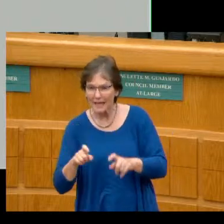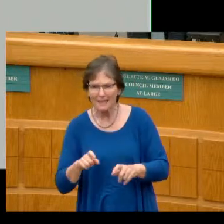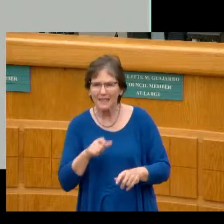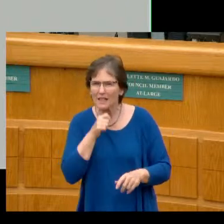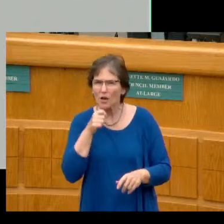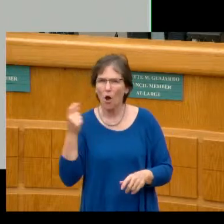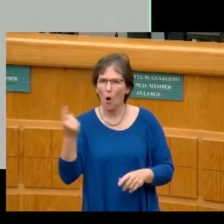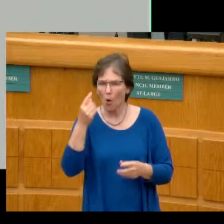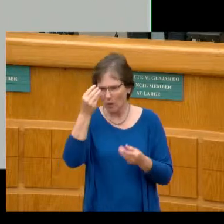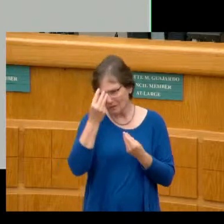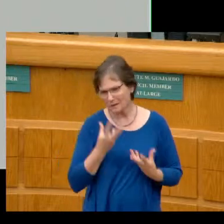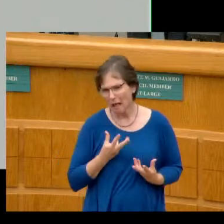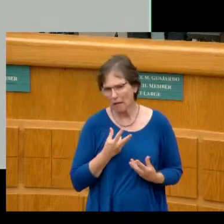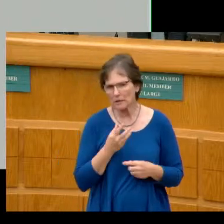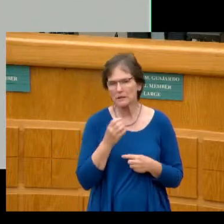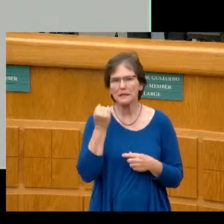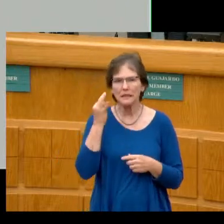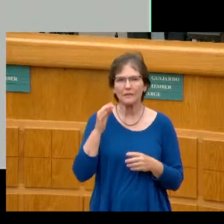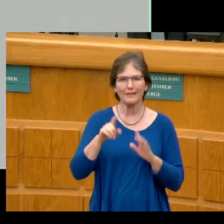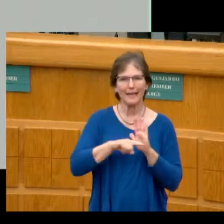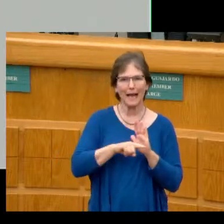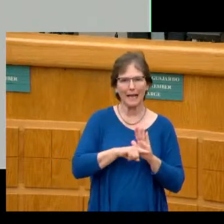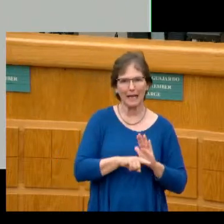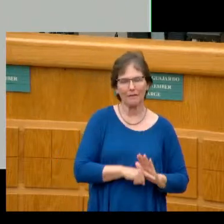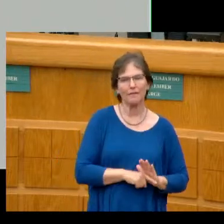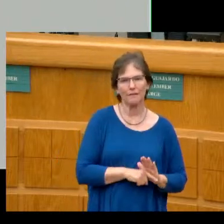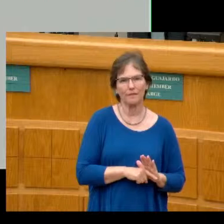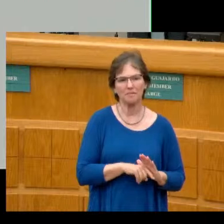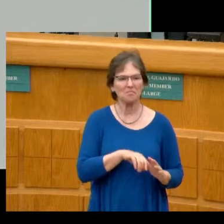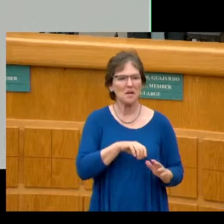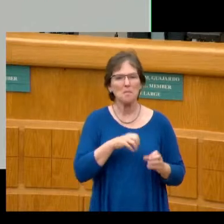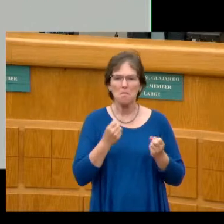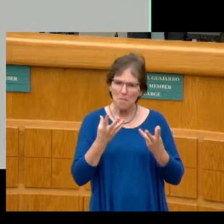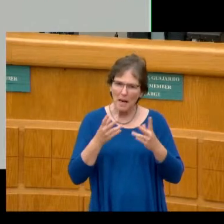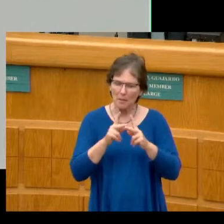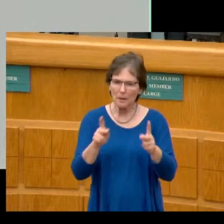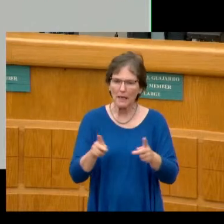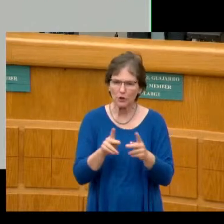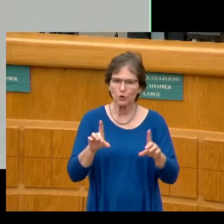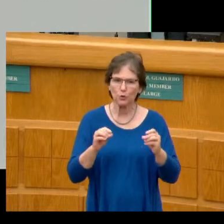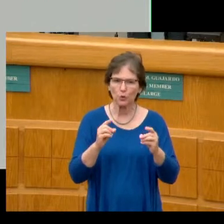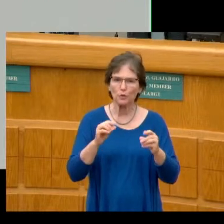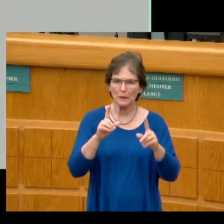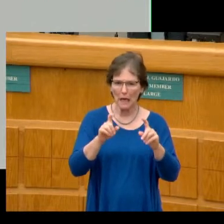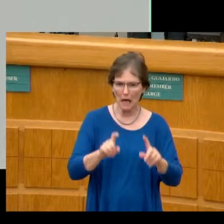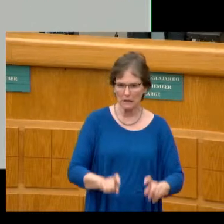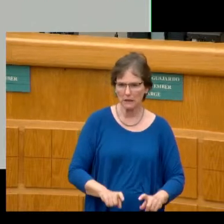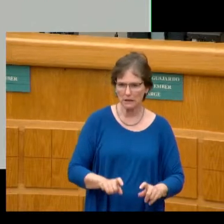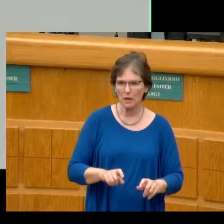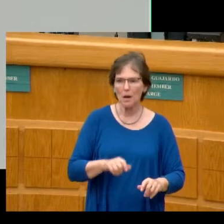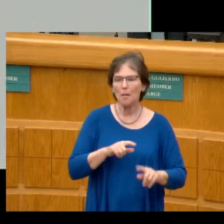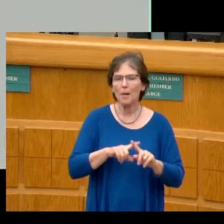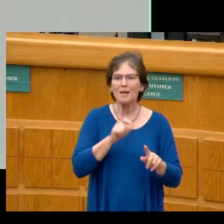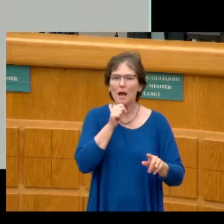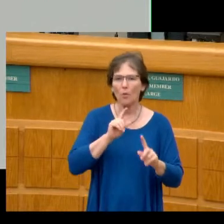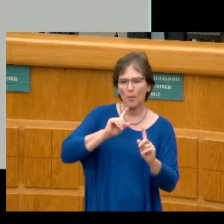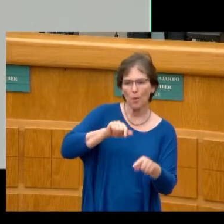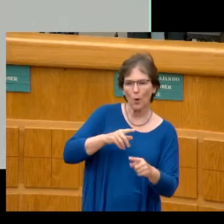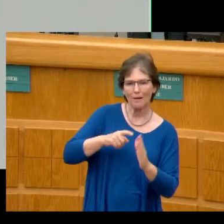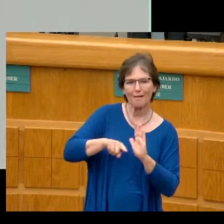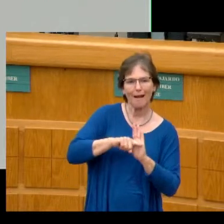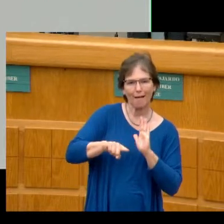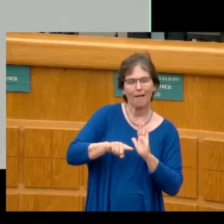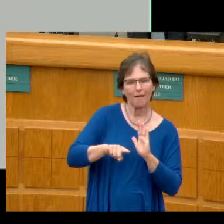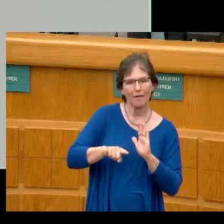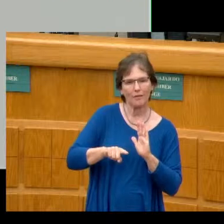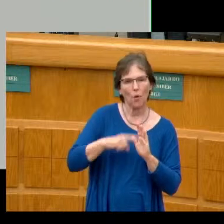these different data sources is for these two starred ones, the public health department and the mobile testing. We know how many people tested negative as well as